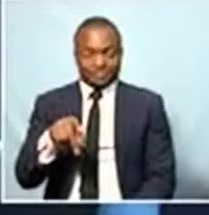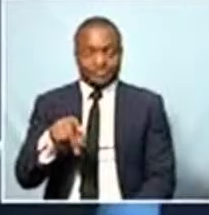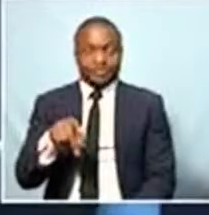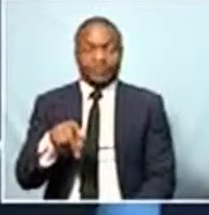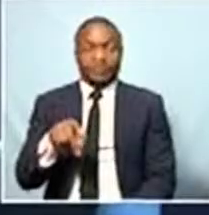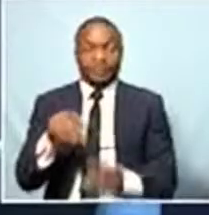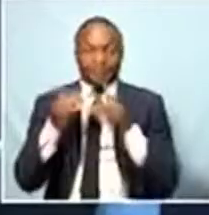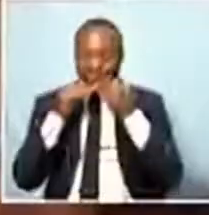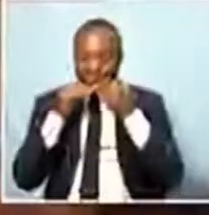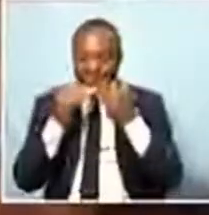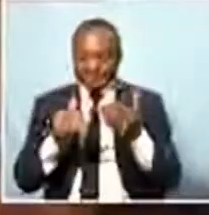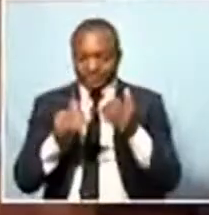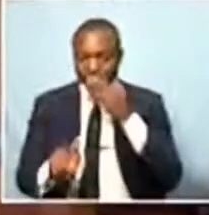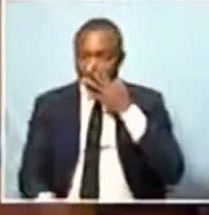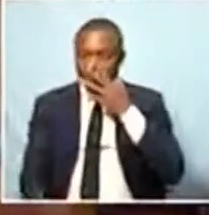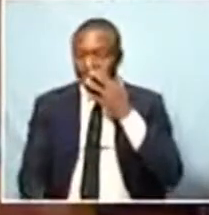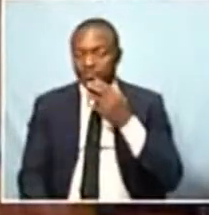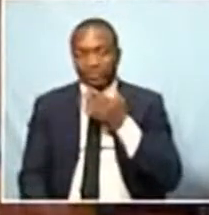welcome. Thank you.